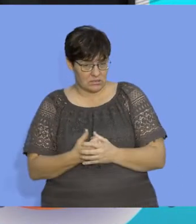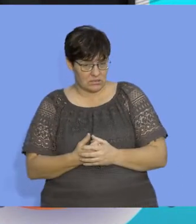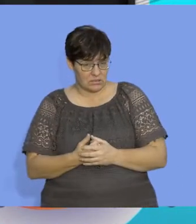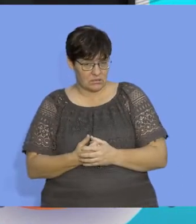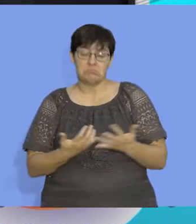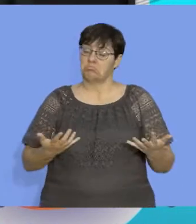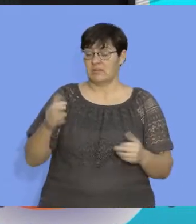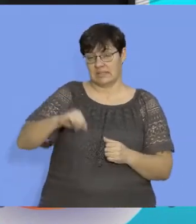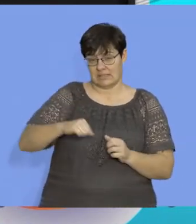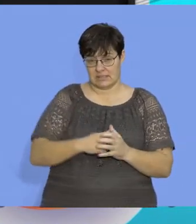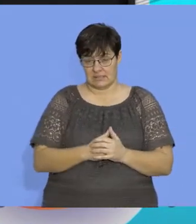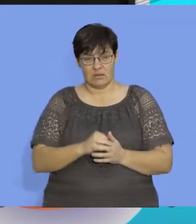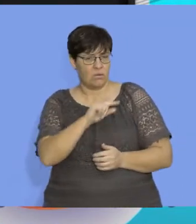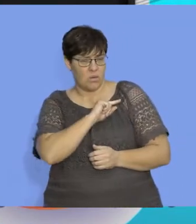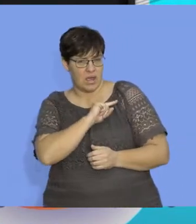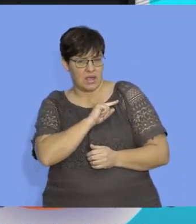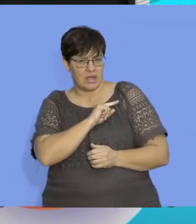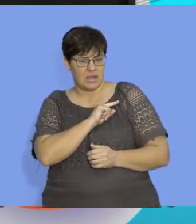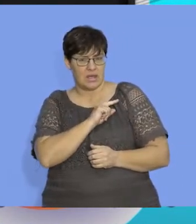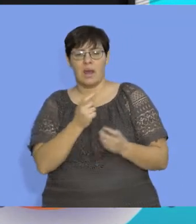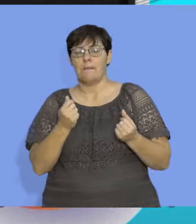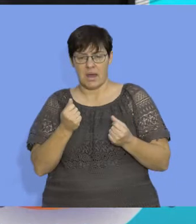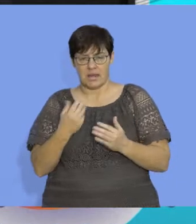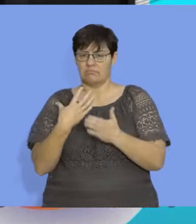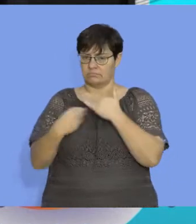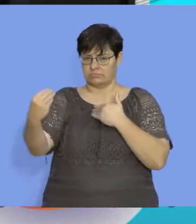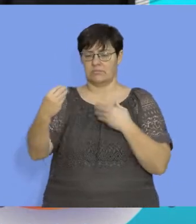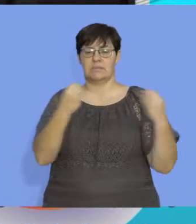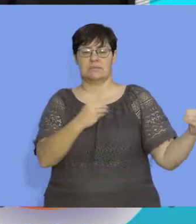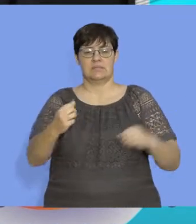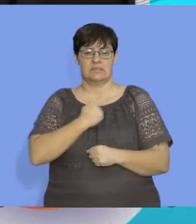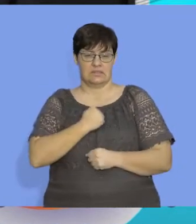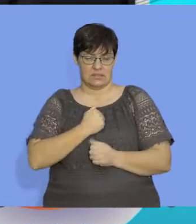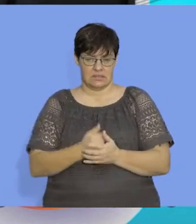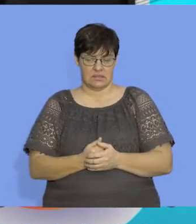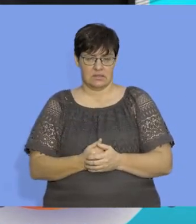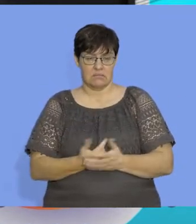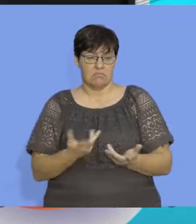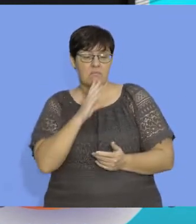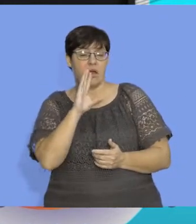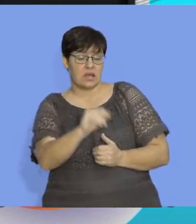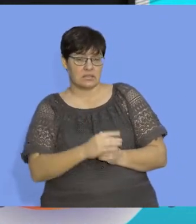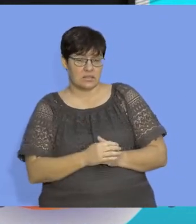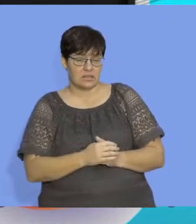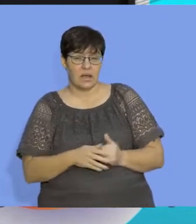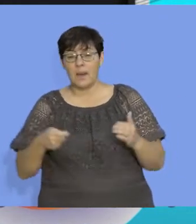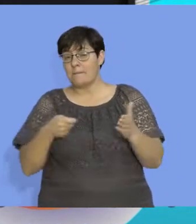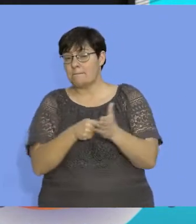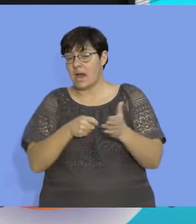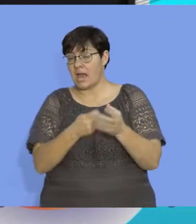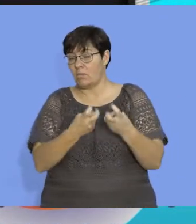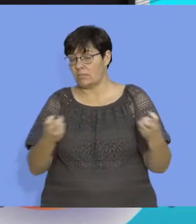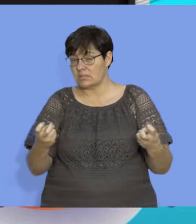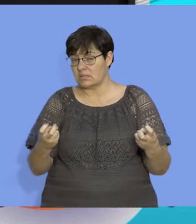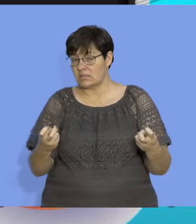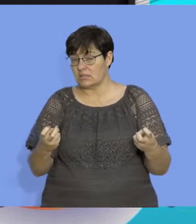does. Why? Because money is going to be leaving our business. But if I asked you, will the purchase of equipment impact on